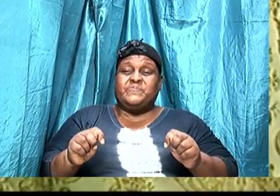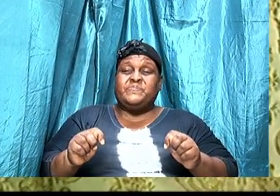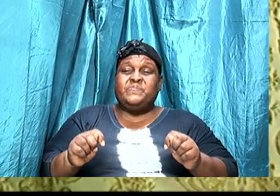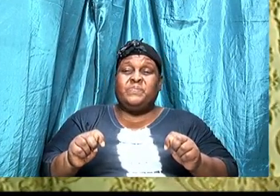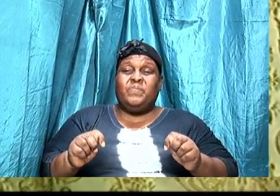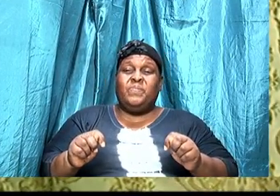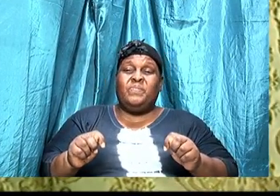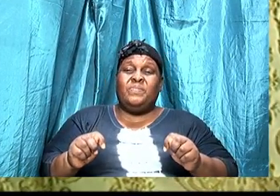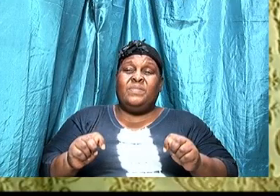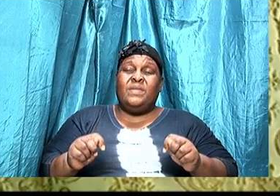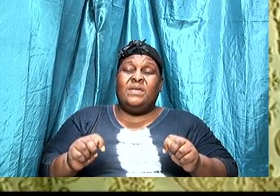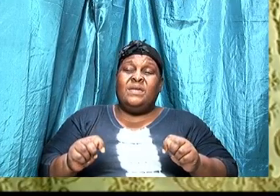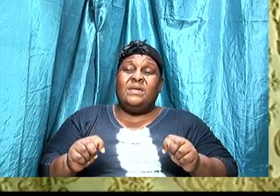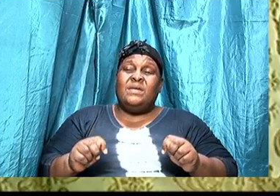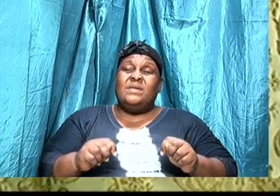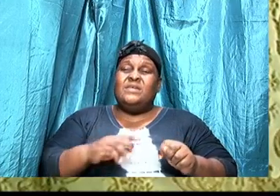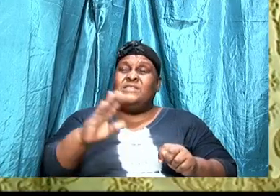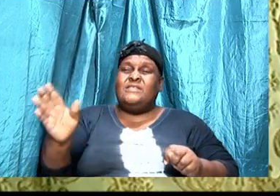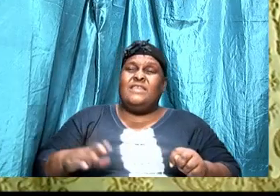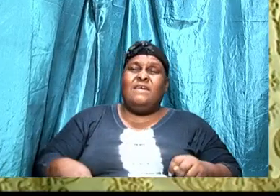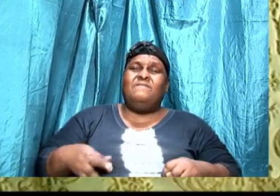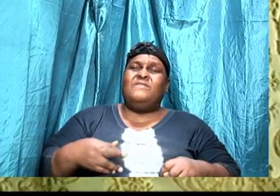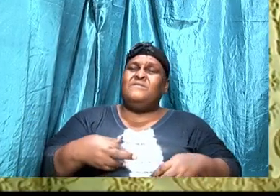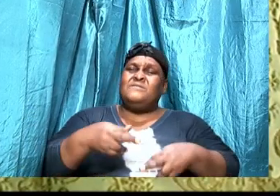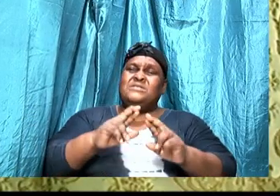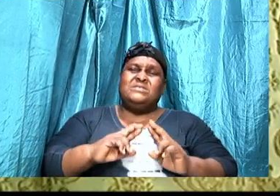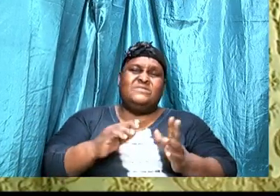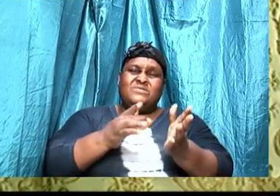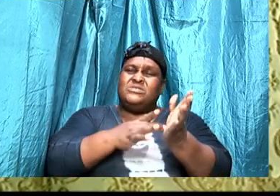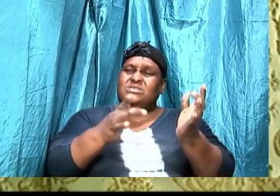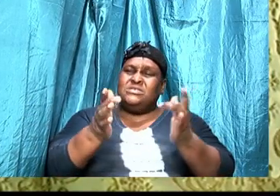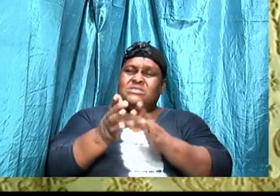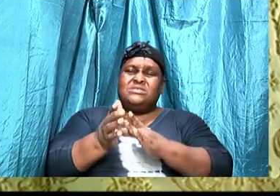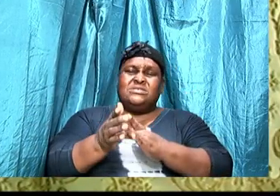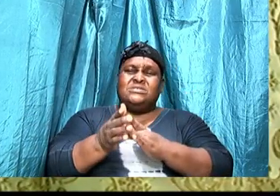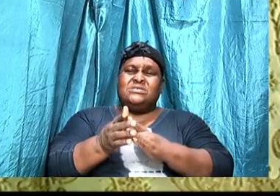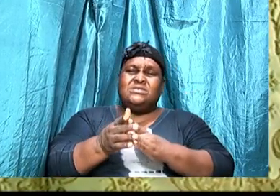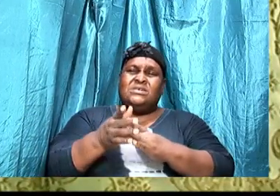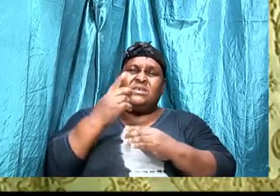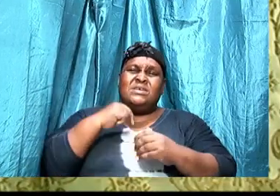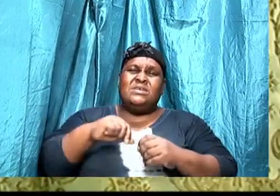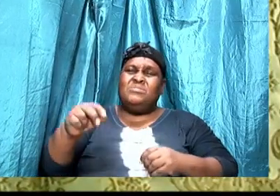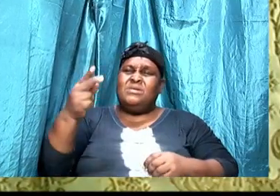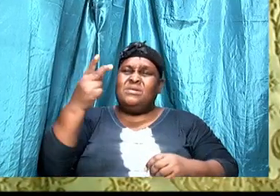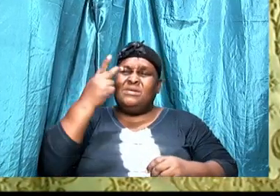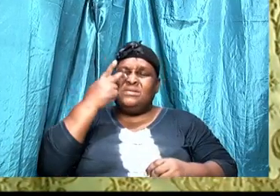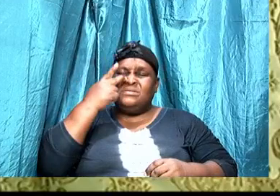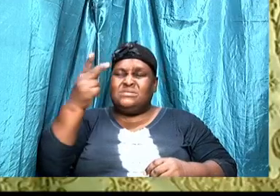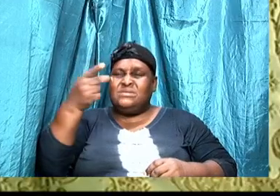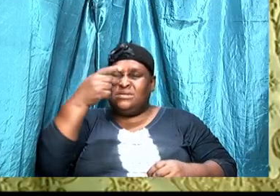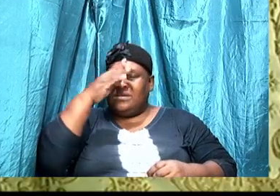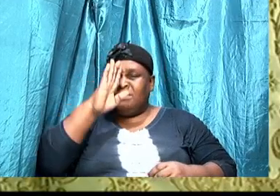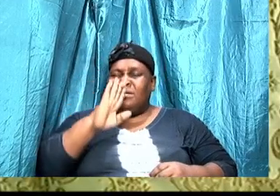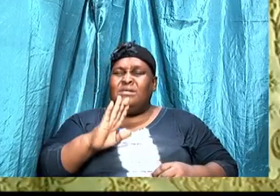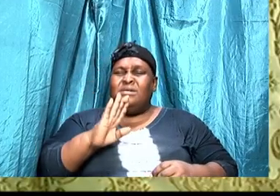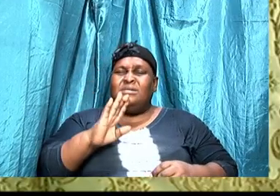they miss it. They didn't receive Christ because they sought it not by faith.